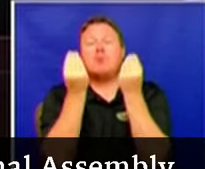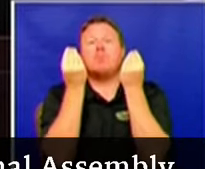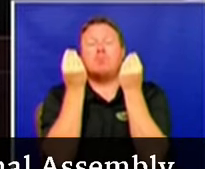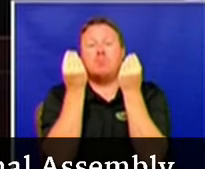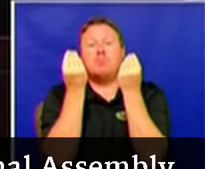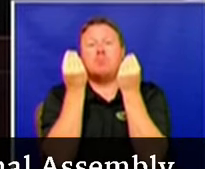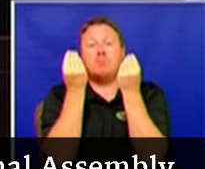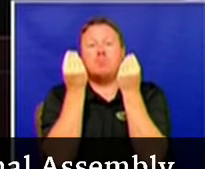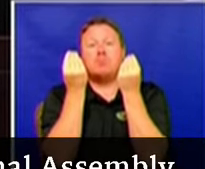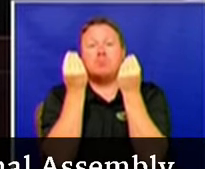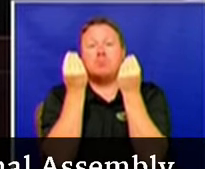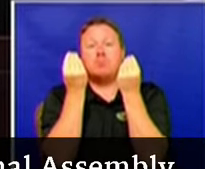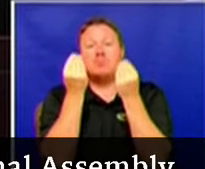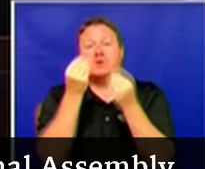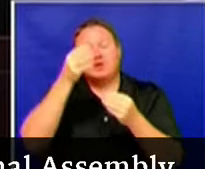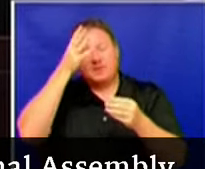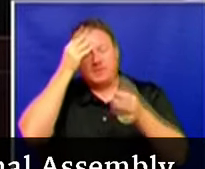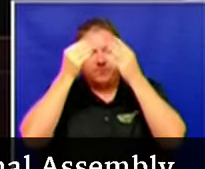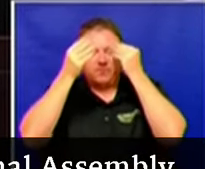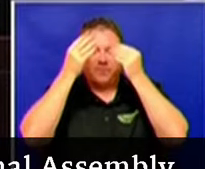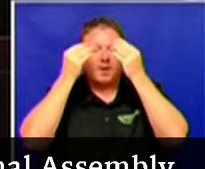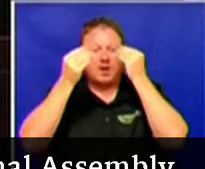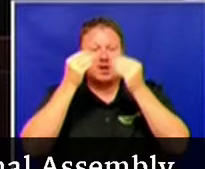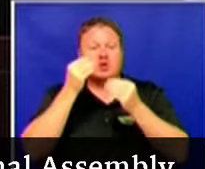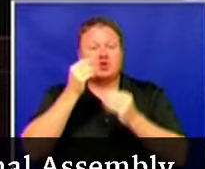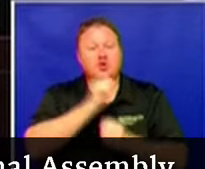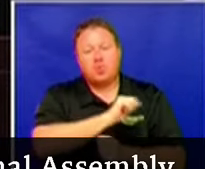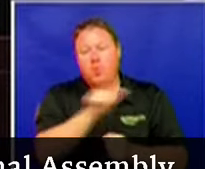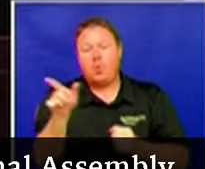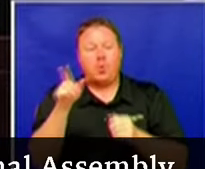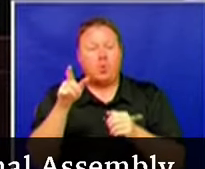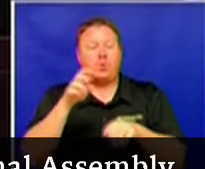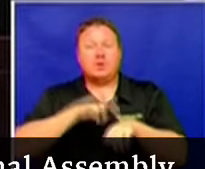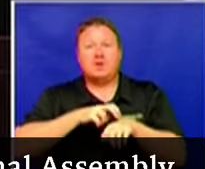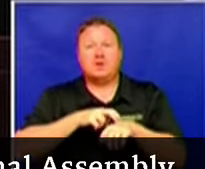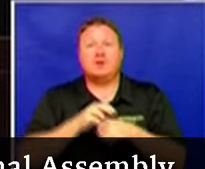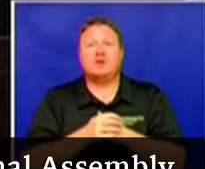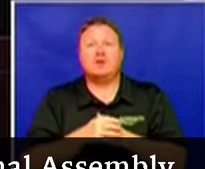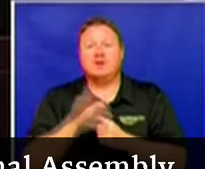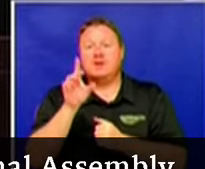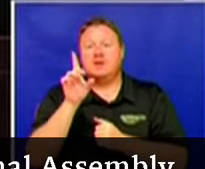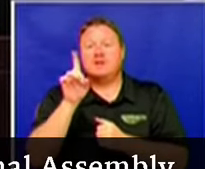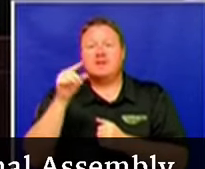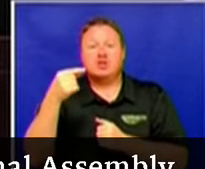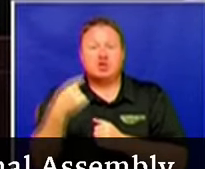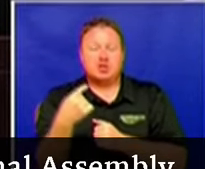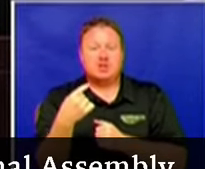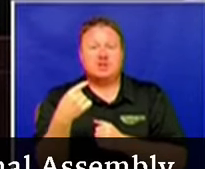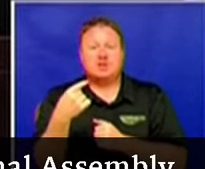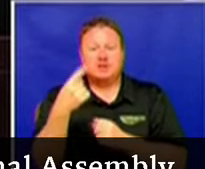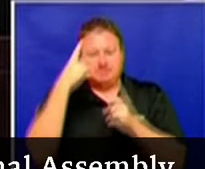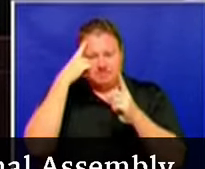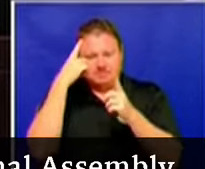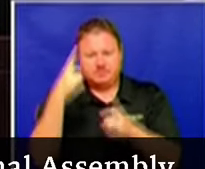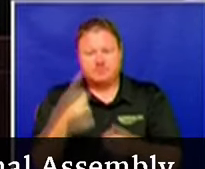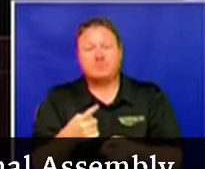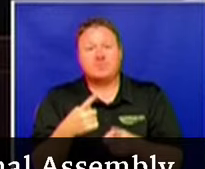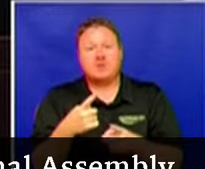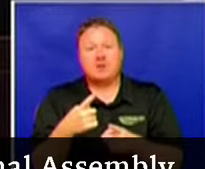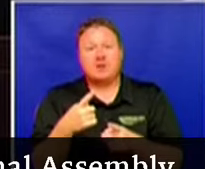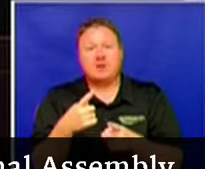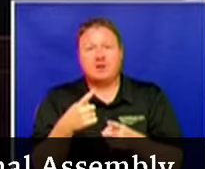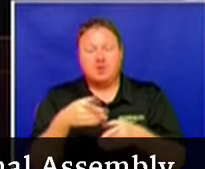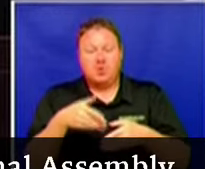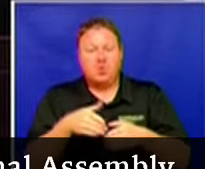bring to bear all the information that is required. The DG will decide on the most appropriate